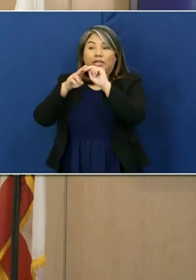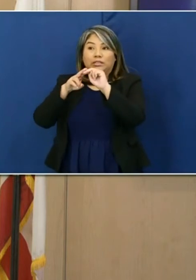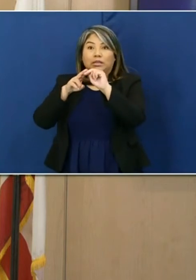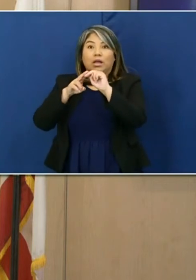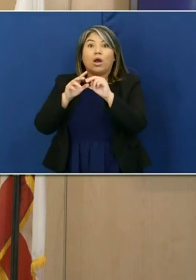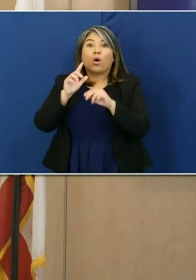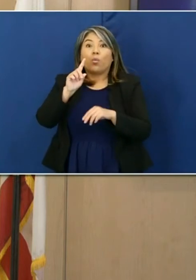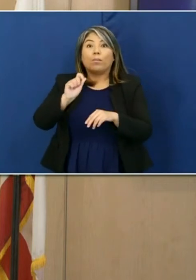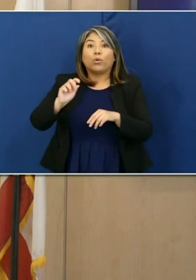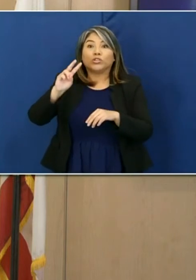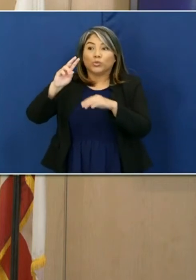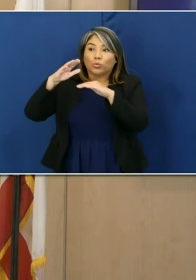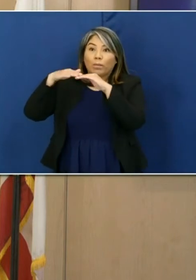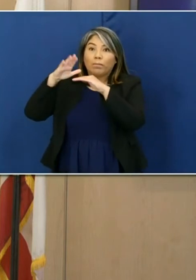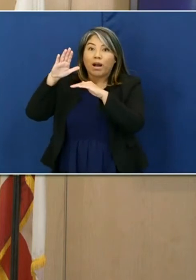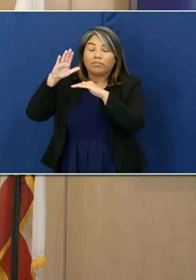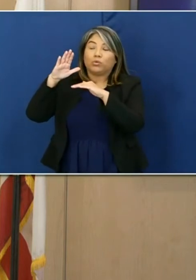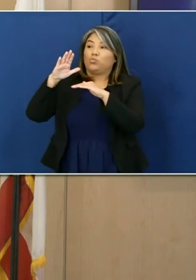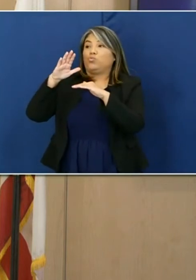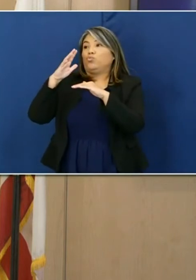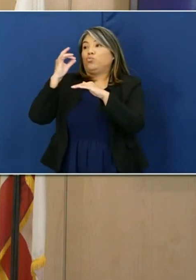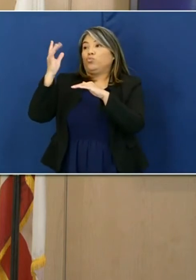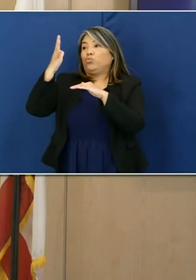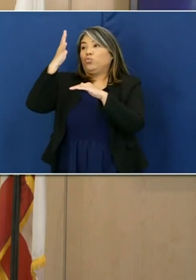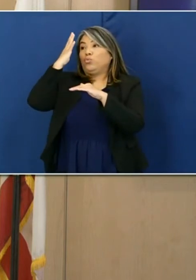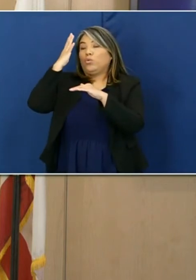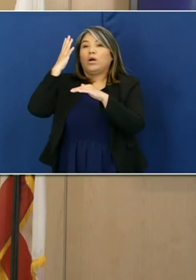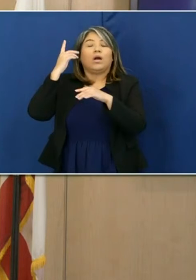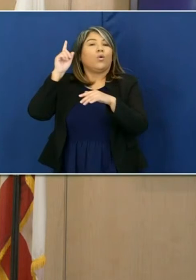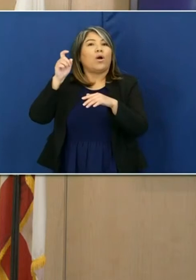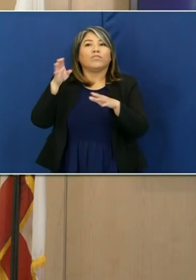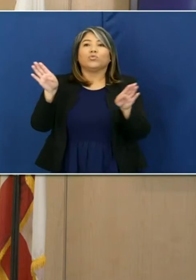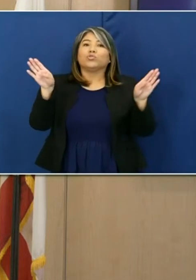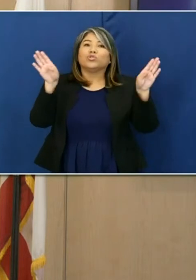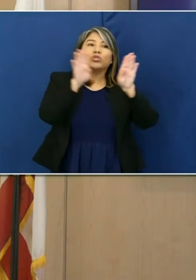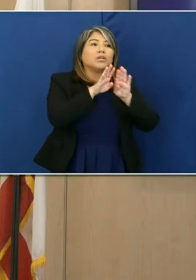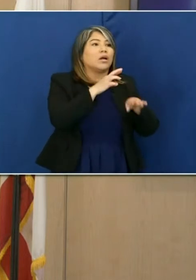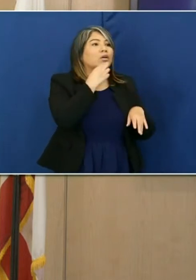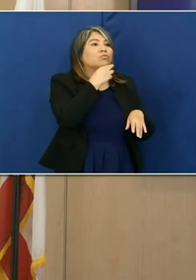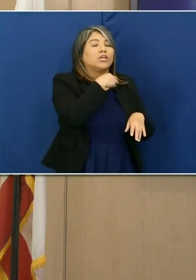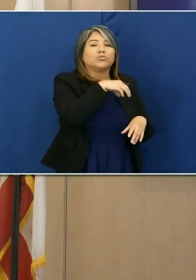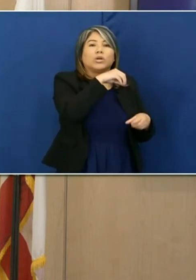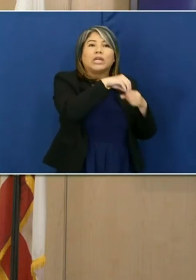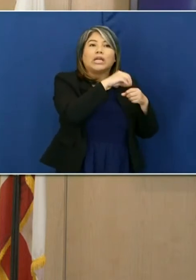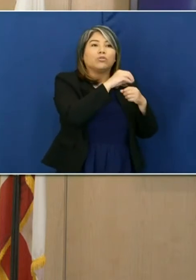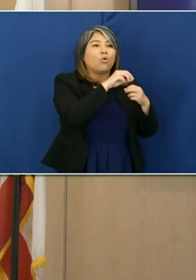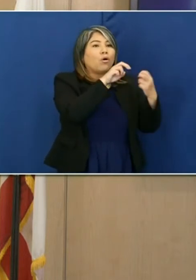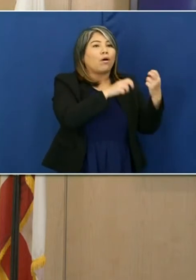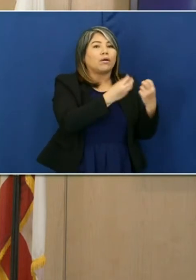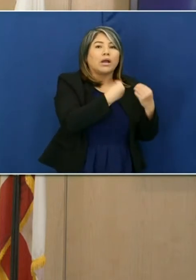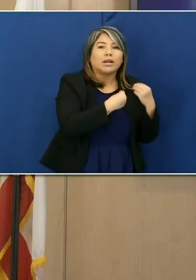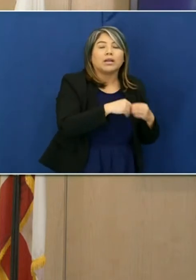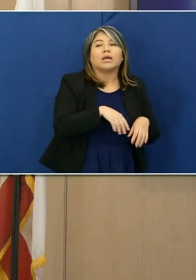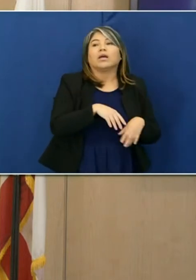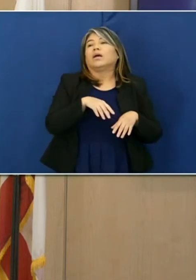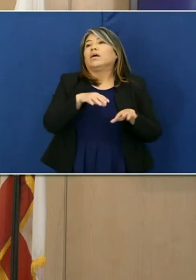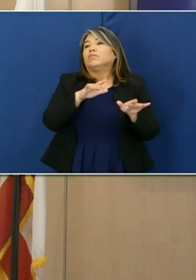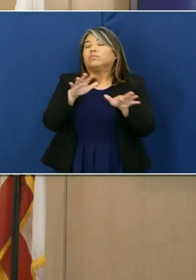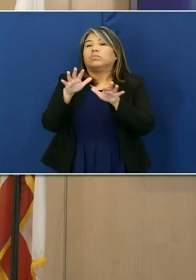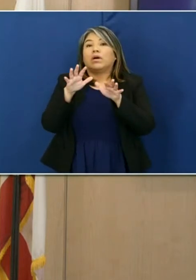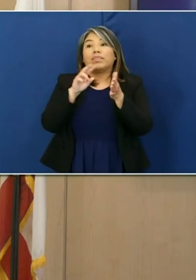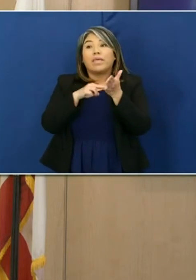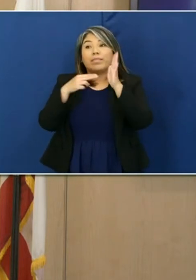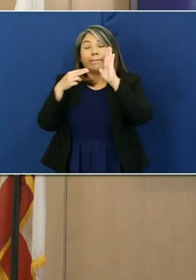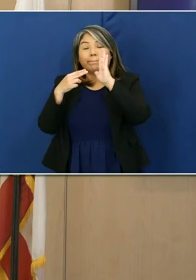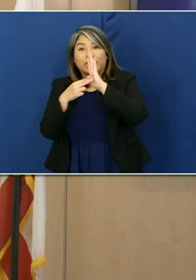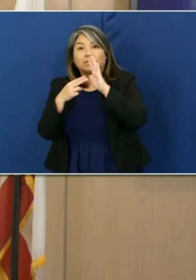being about 1.2. When we then have shut down bars, restaurant, indoor dining, the various different things that we do, means